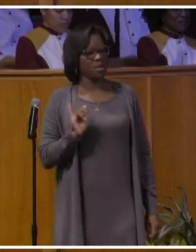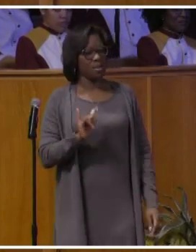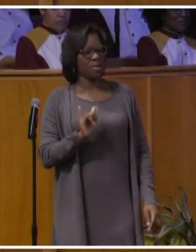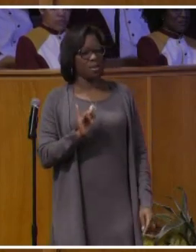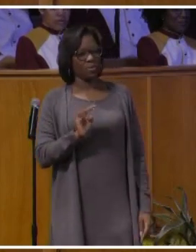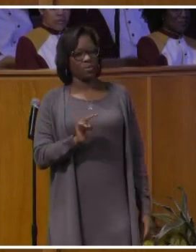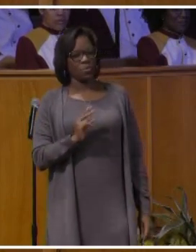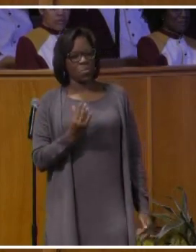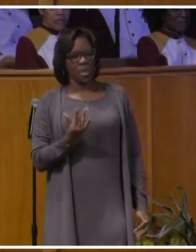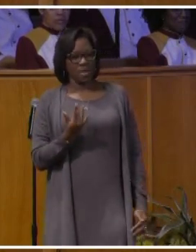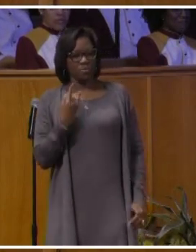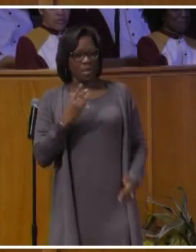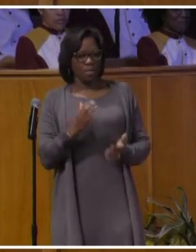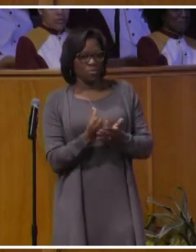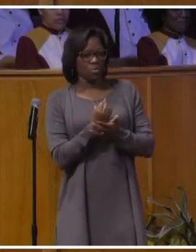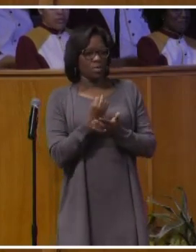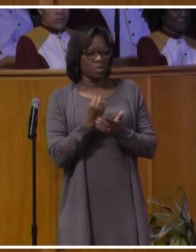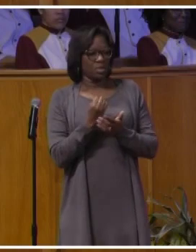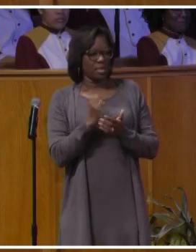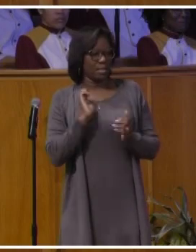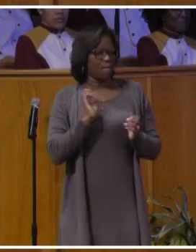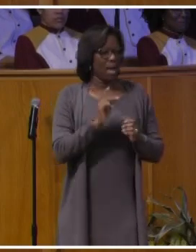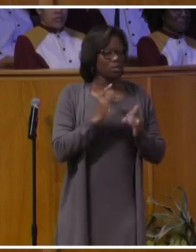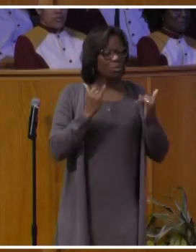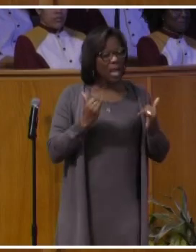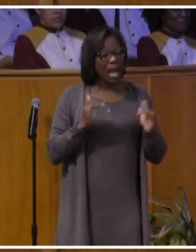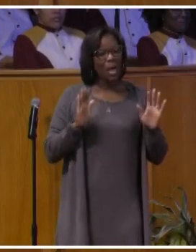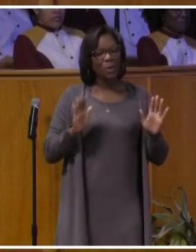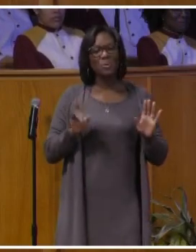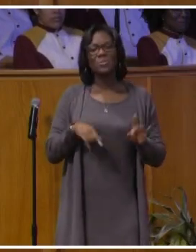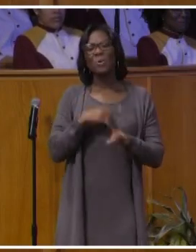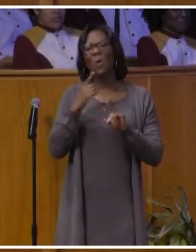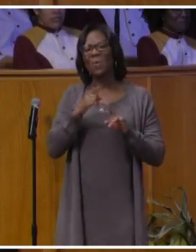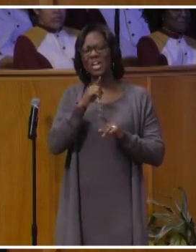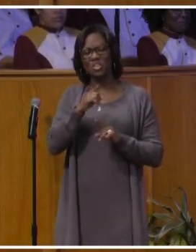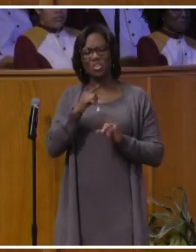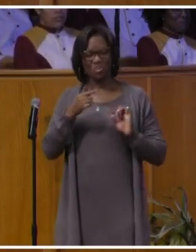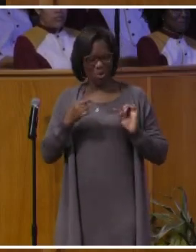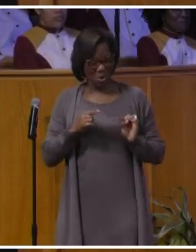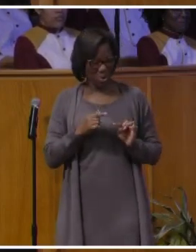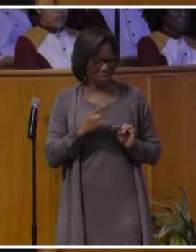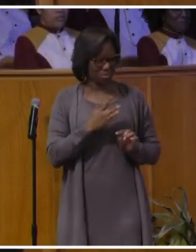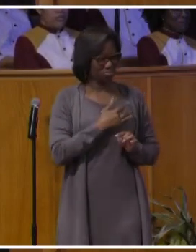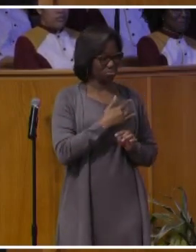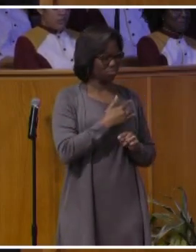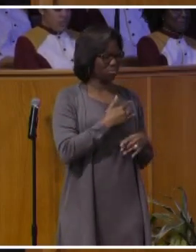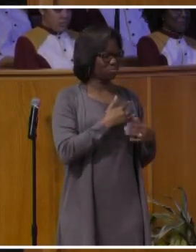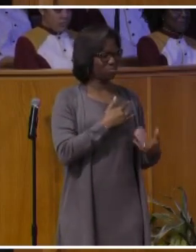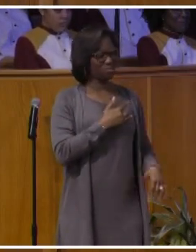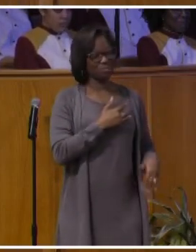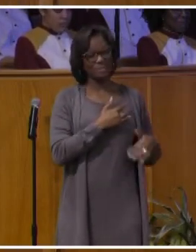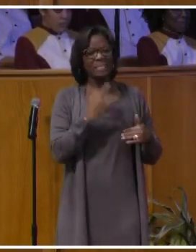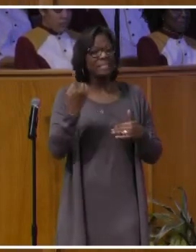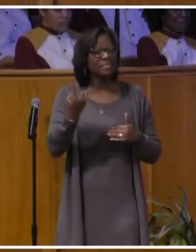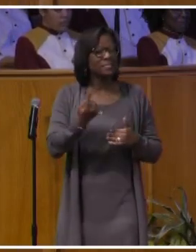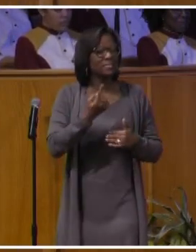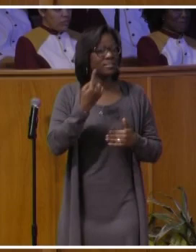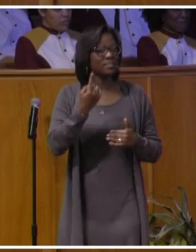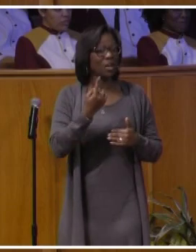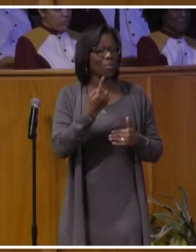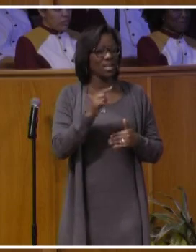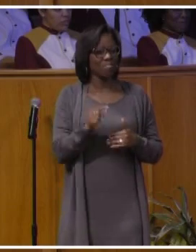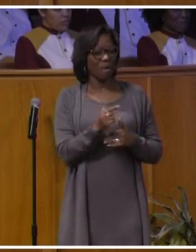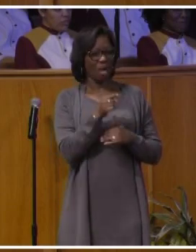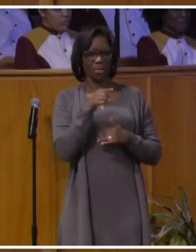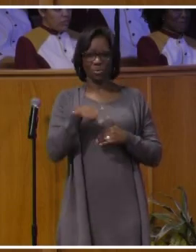get even with them. So when you've been hurt, when someone has